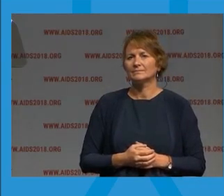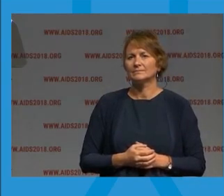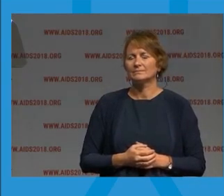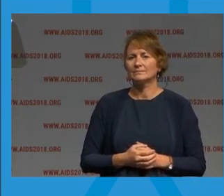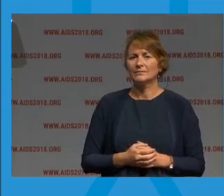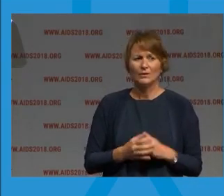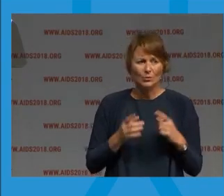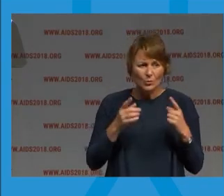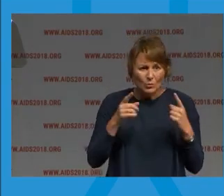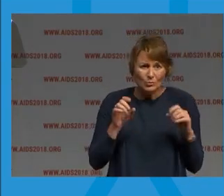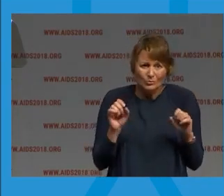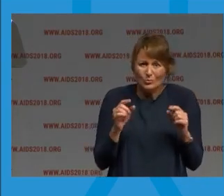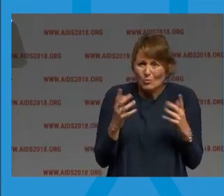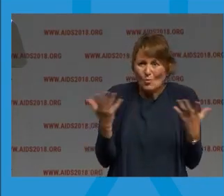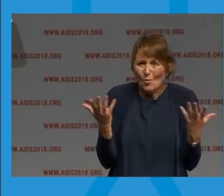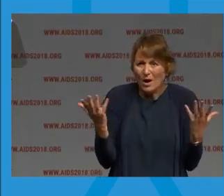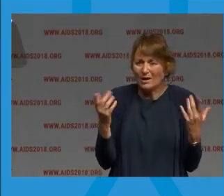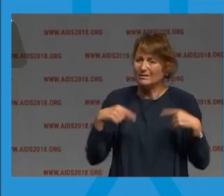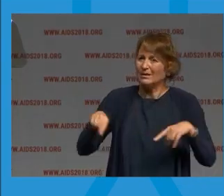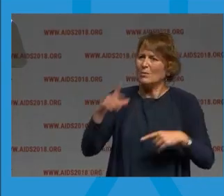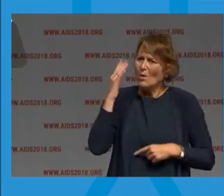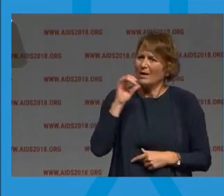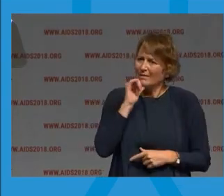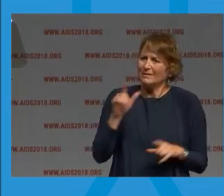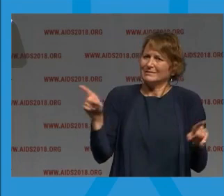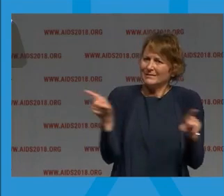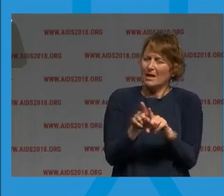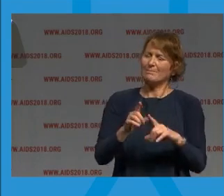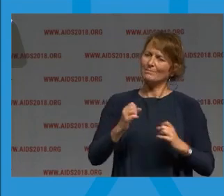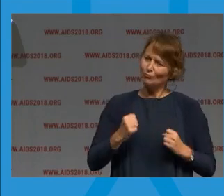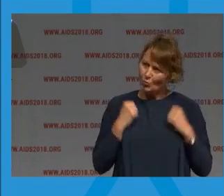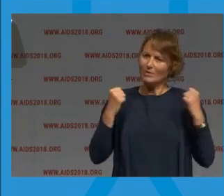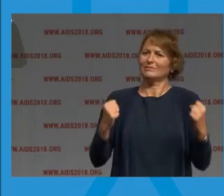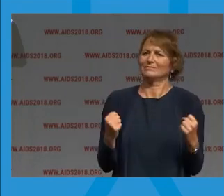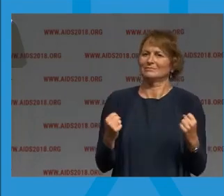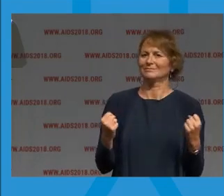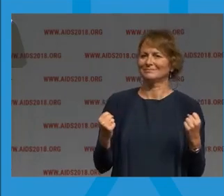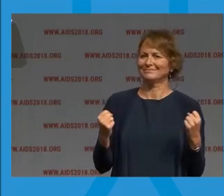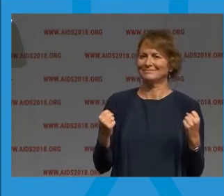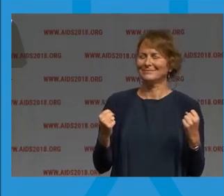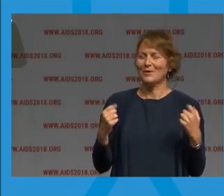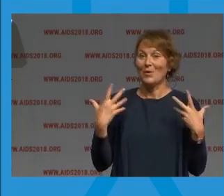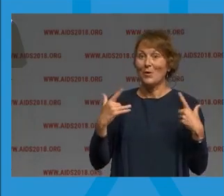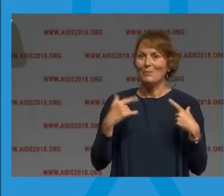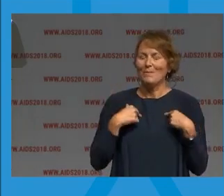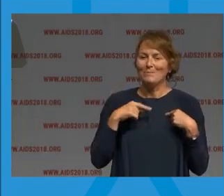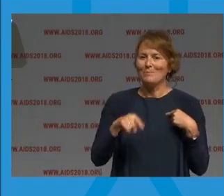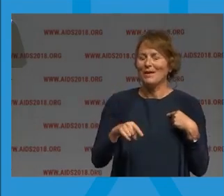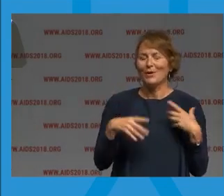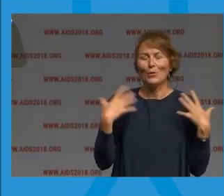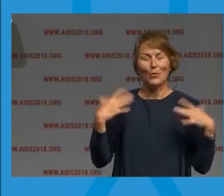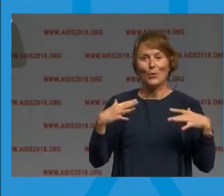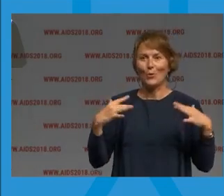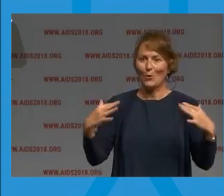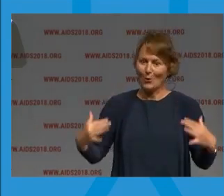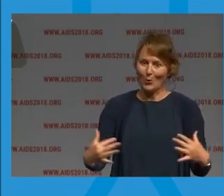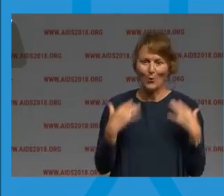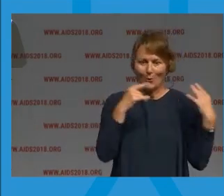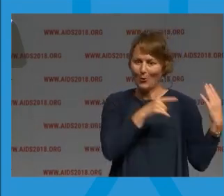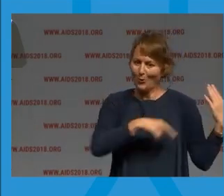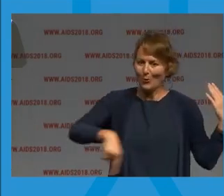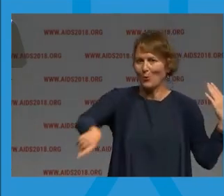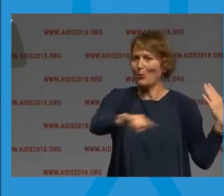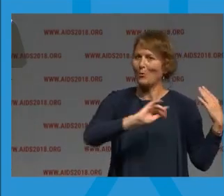Why can't we all be that brave? I am so inspired by these young